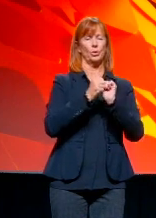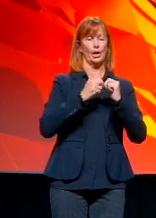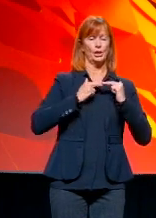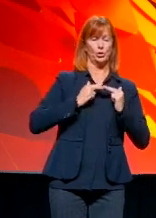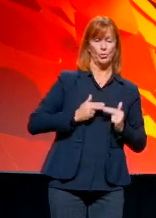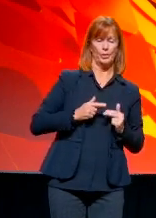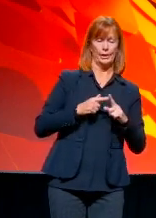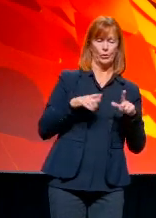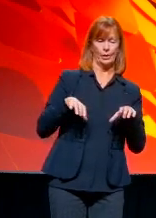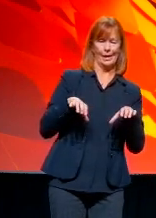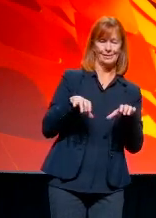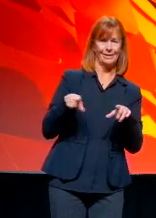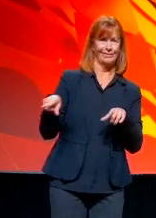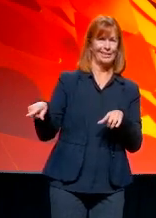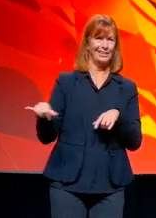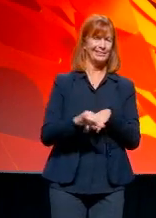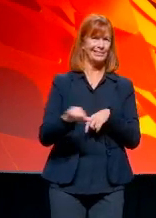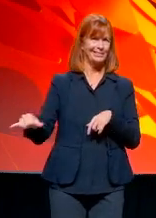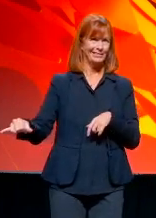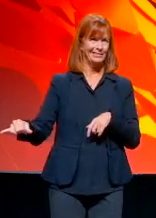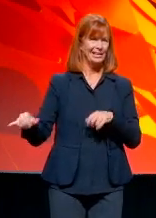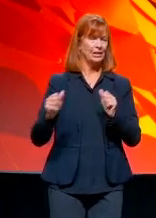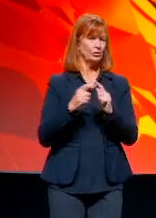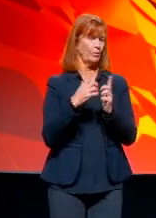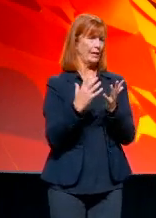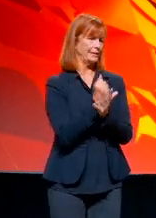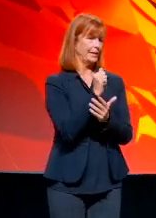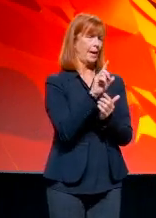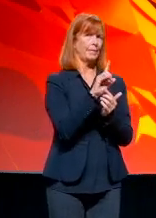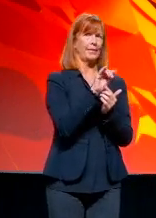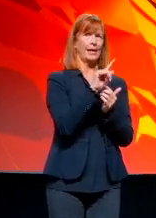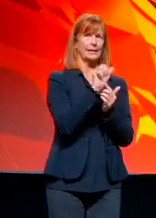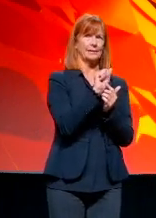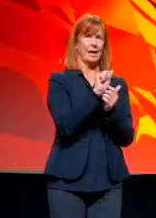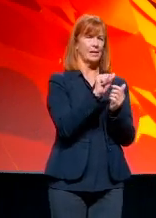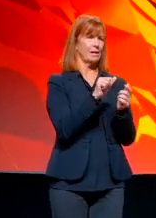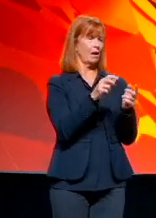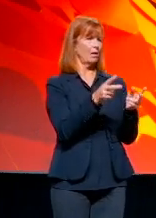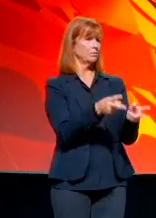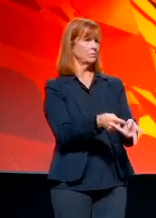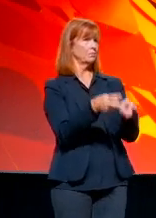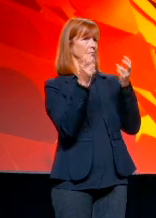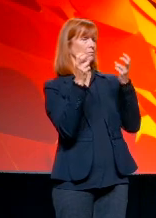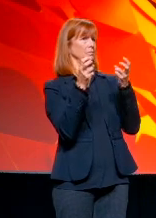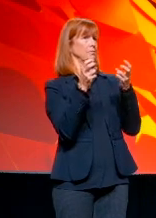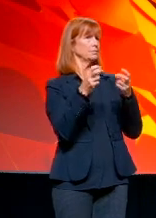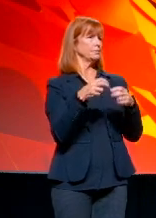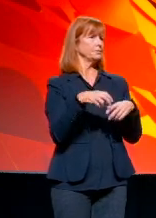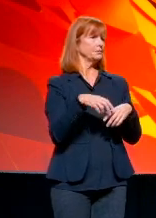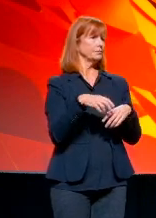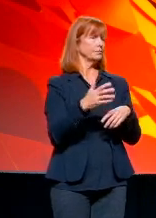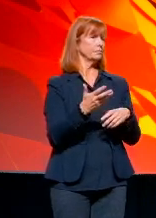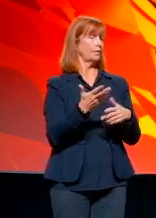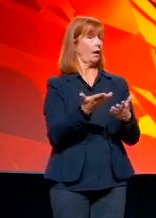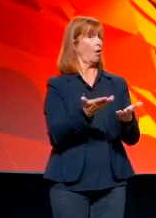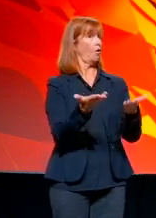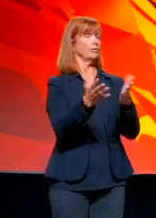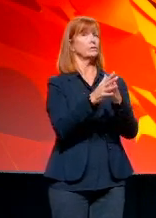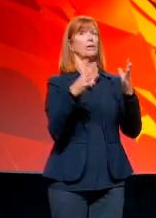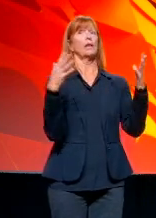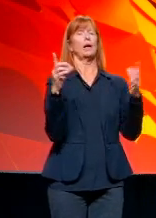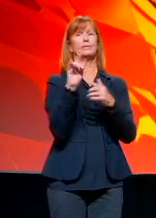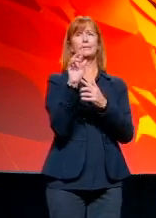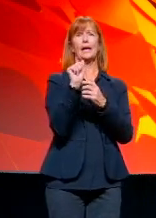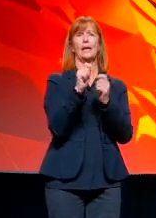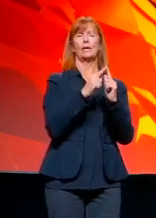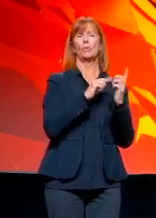of activities. So if we can tap into these data sources, so they will offer us a huge amount of data for us to learn. But